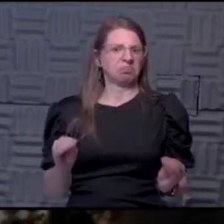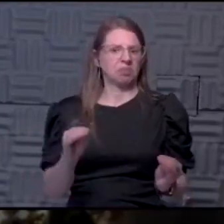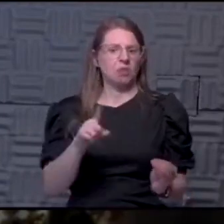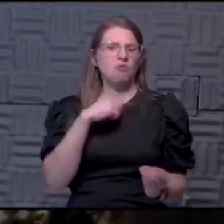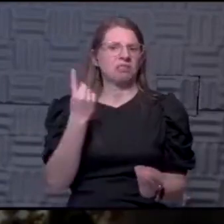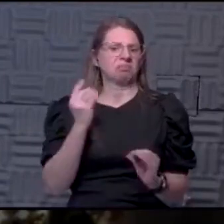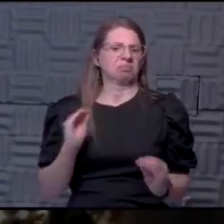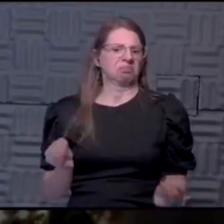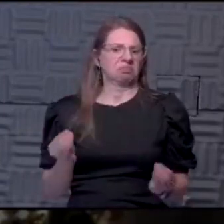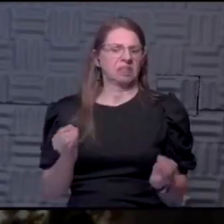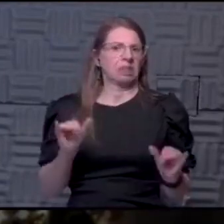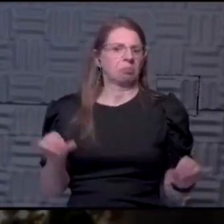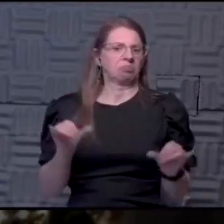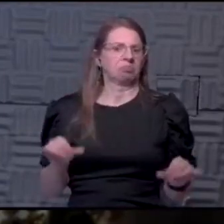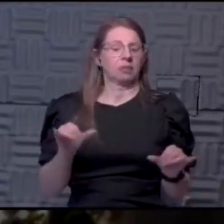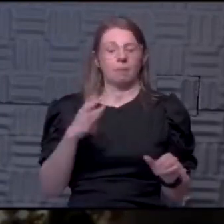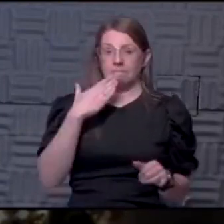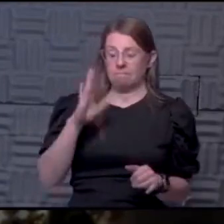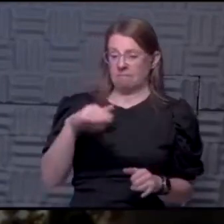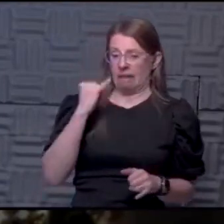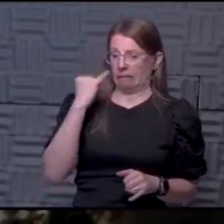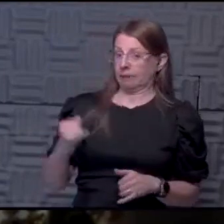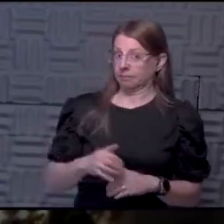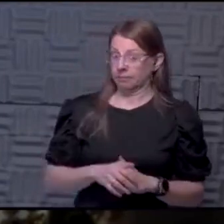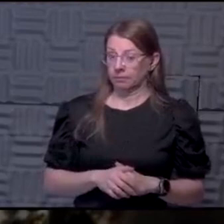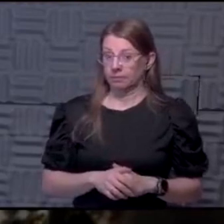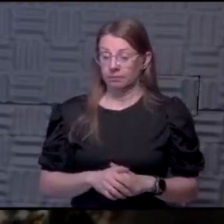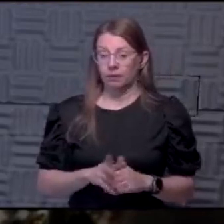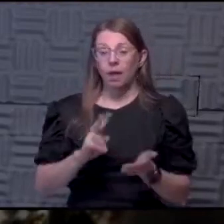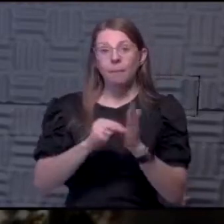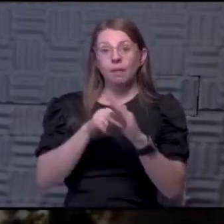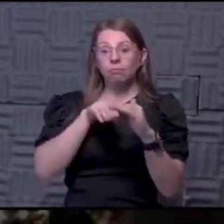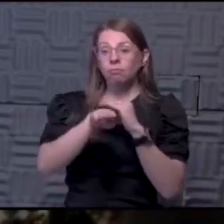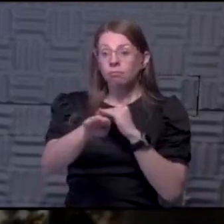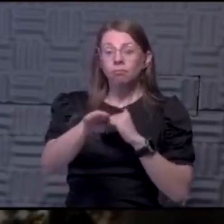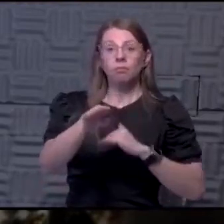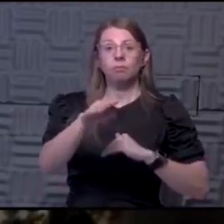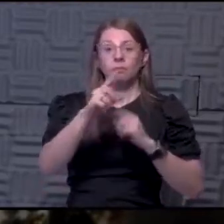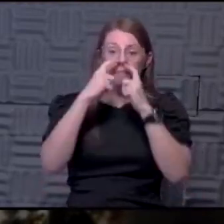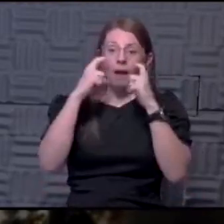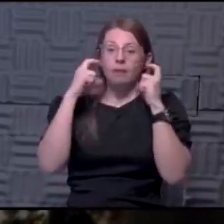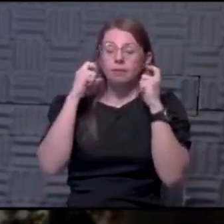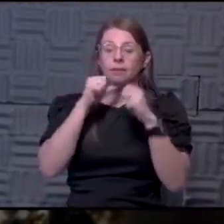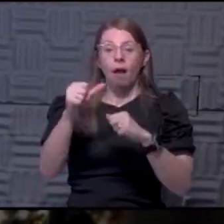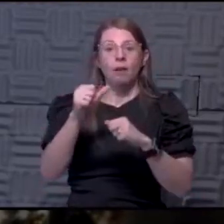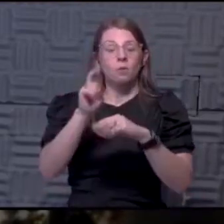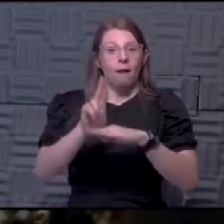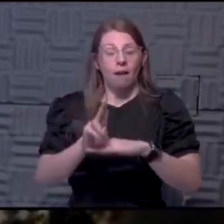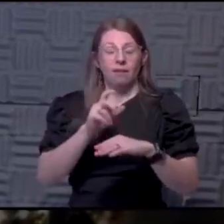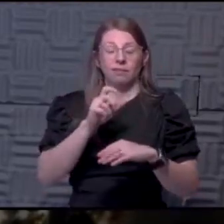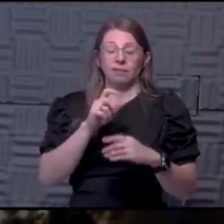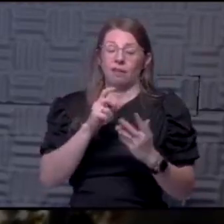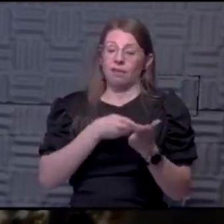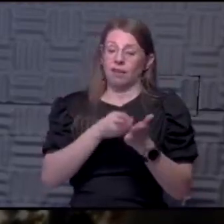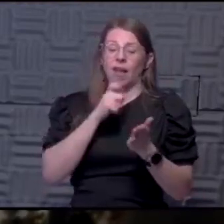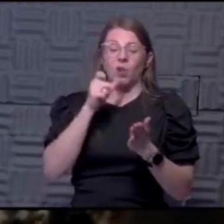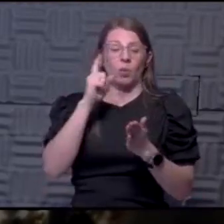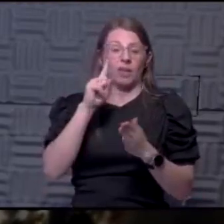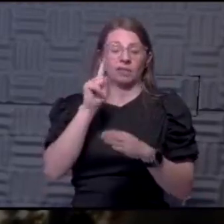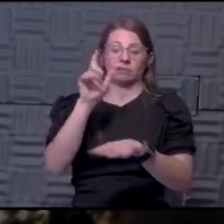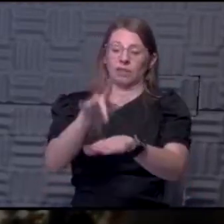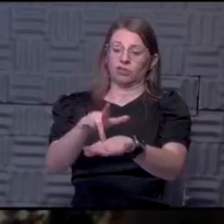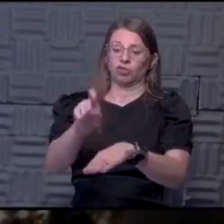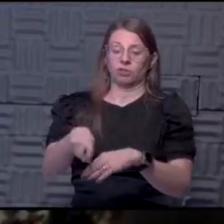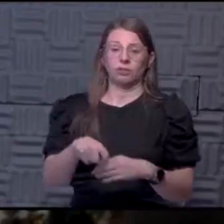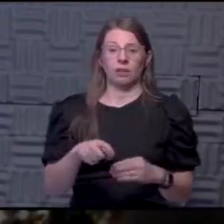risk. It's a really bad idea. I know they're not going to go there and wear a mask. I just don't think they should go. These kind of gatherings are